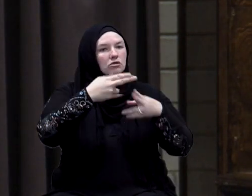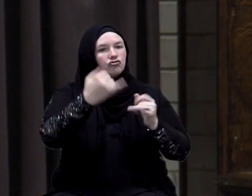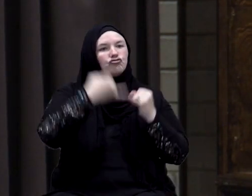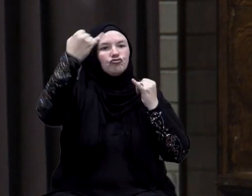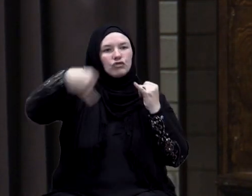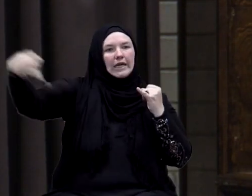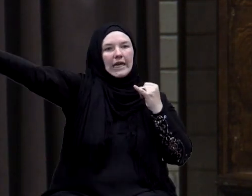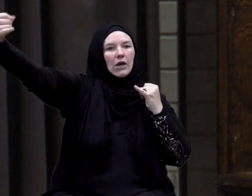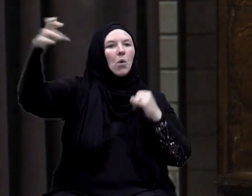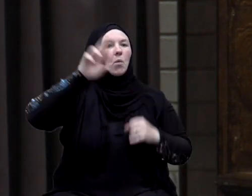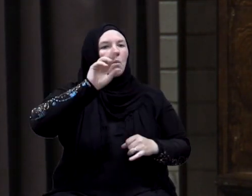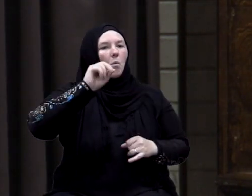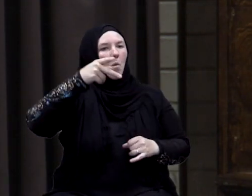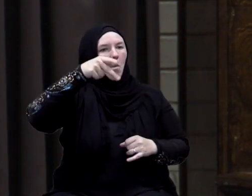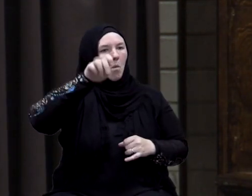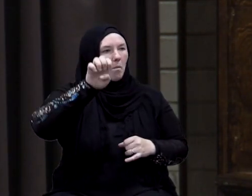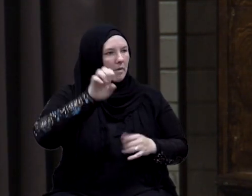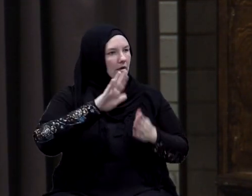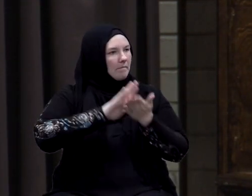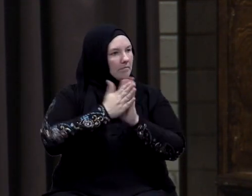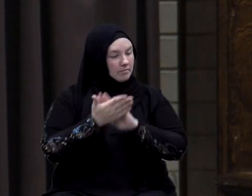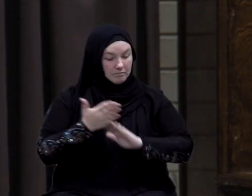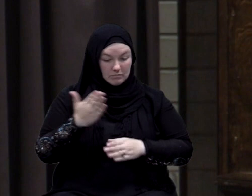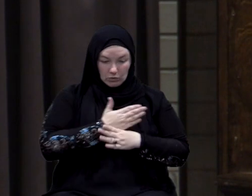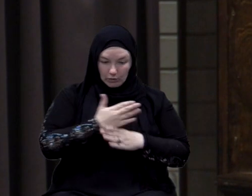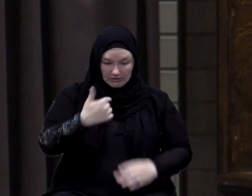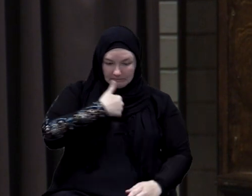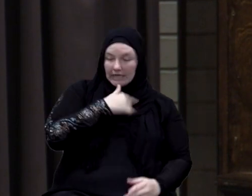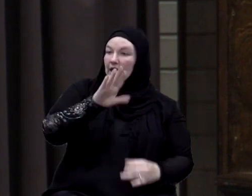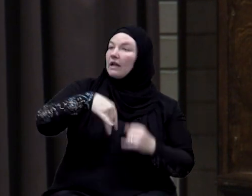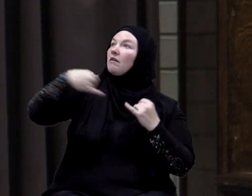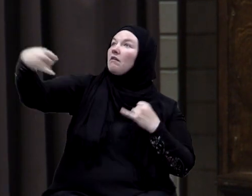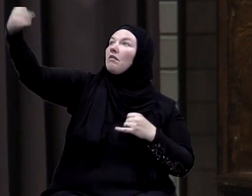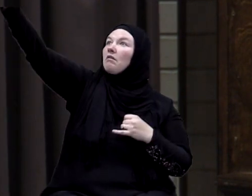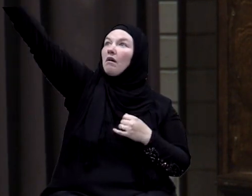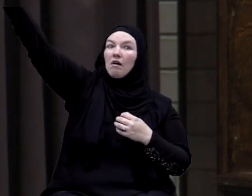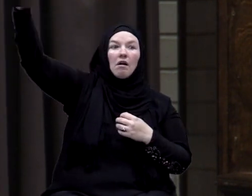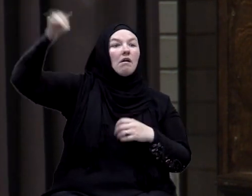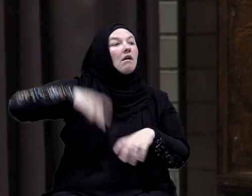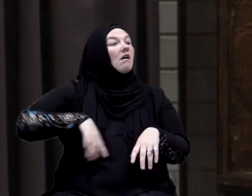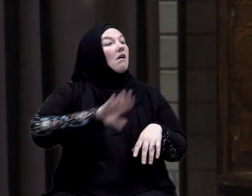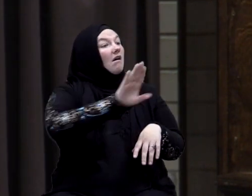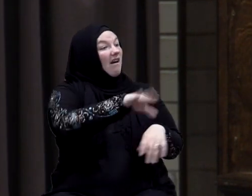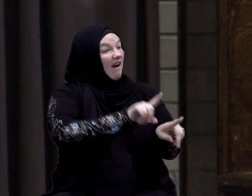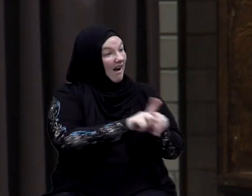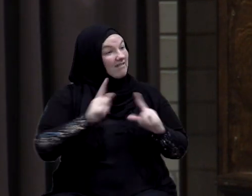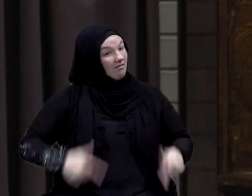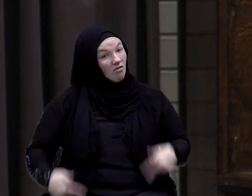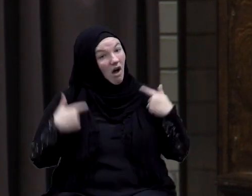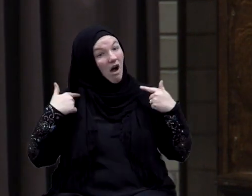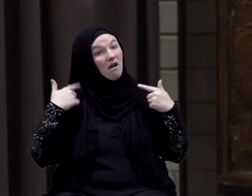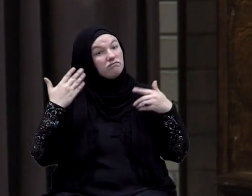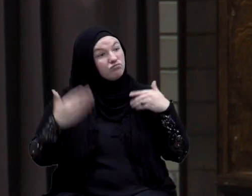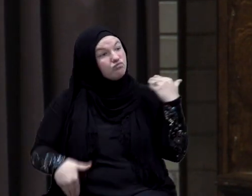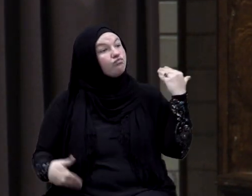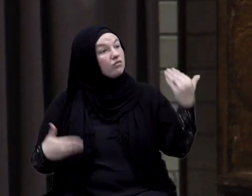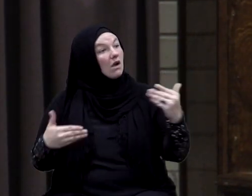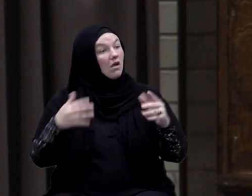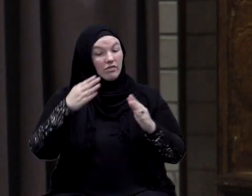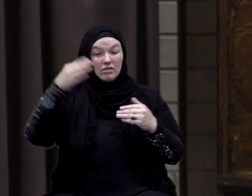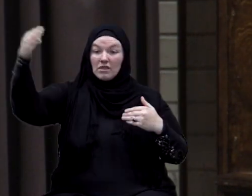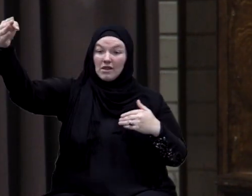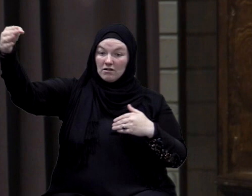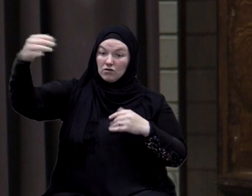rope, between us and Allah. That string gets shorter and shorter and shorter